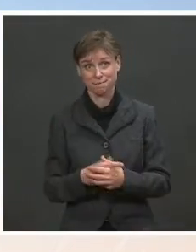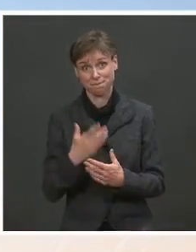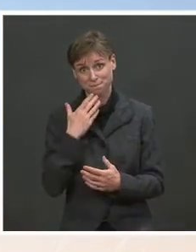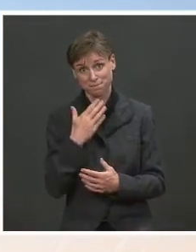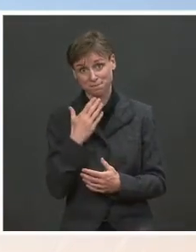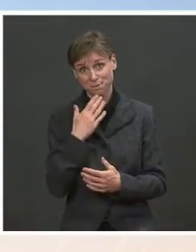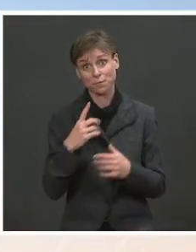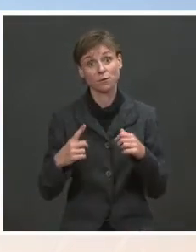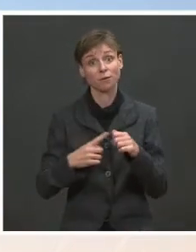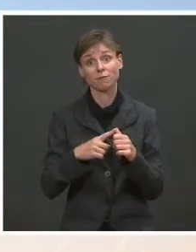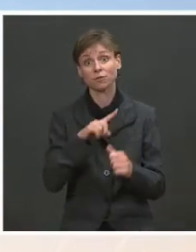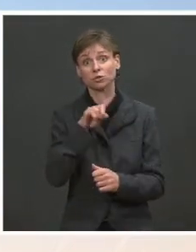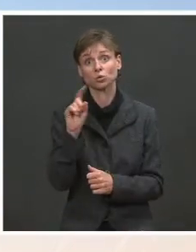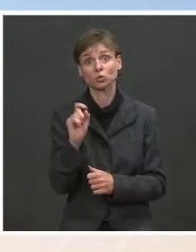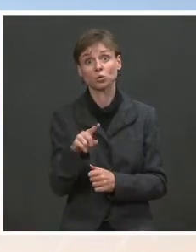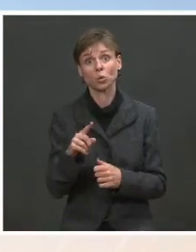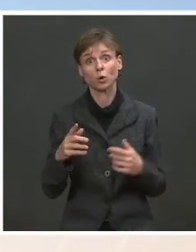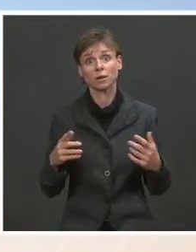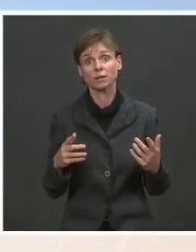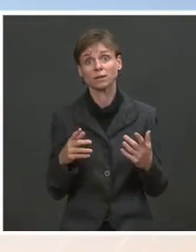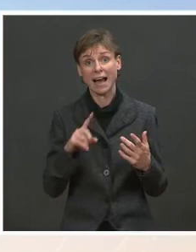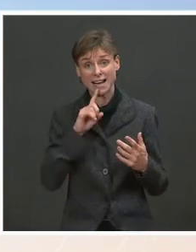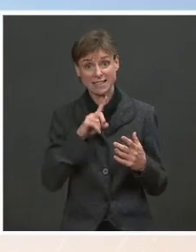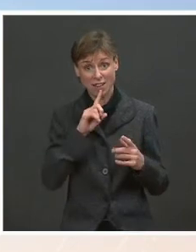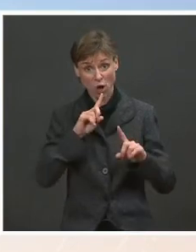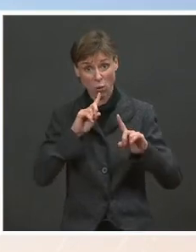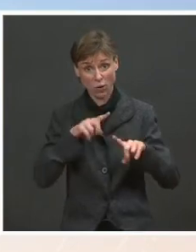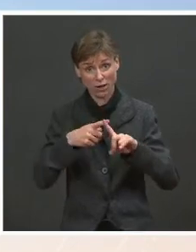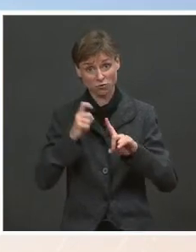First question, is there any reaction from the White